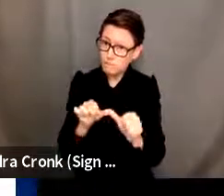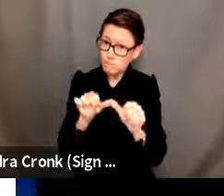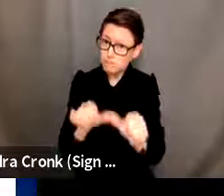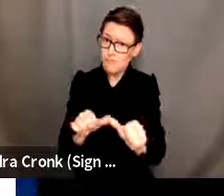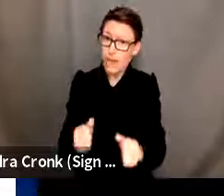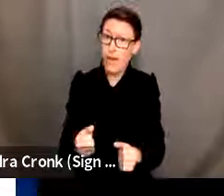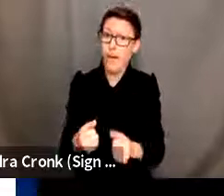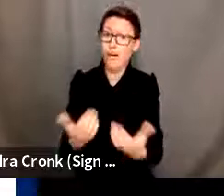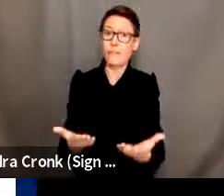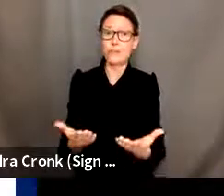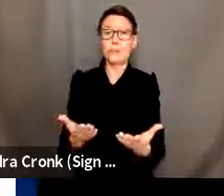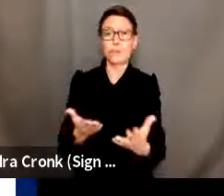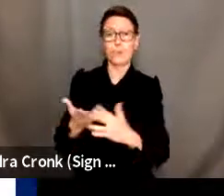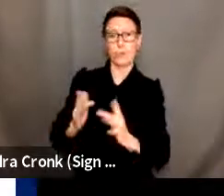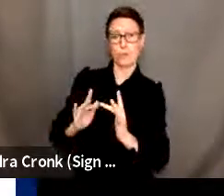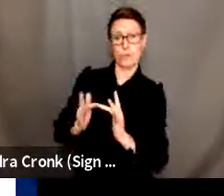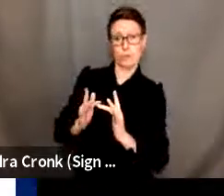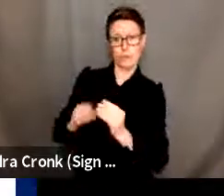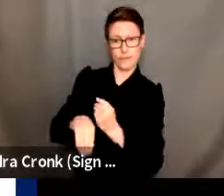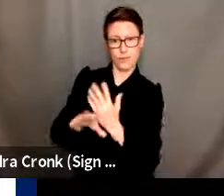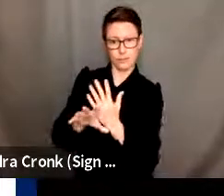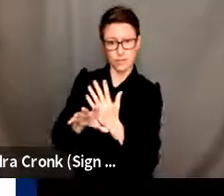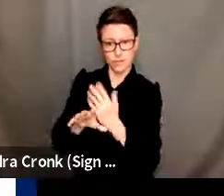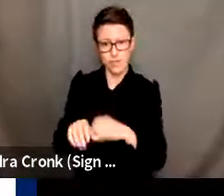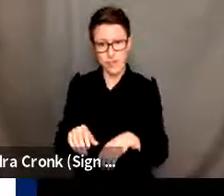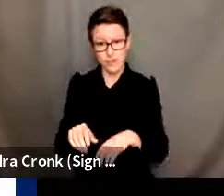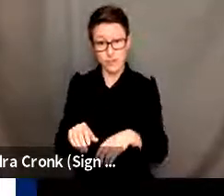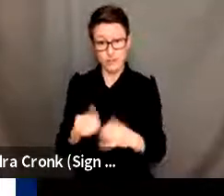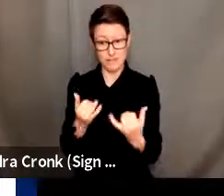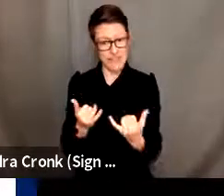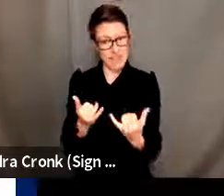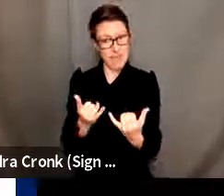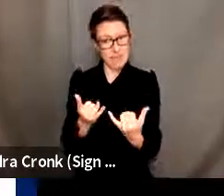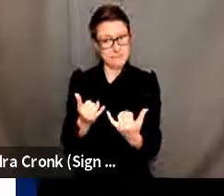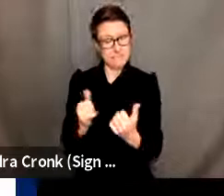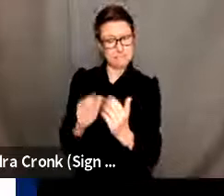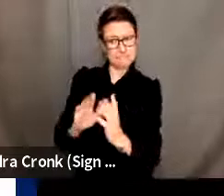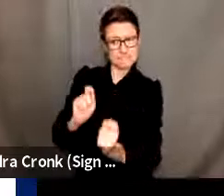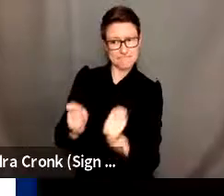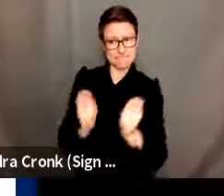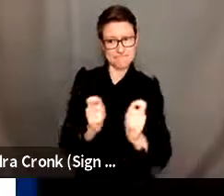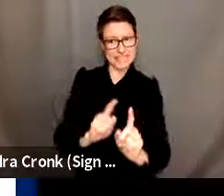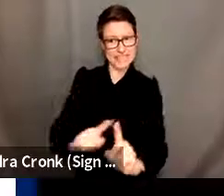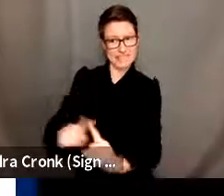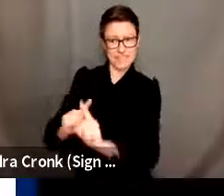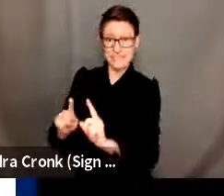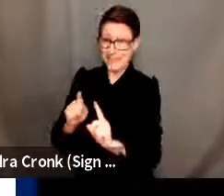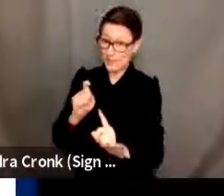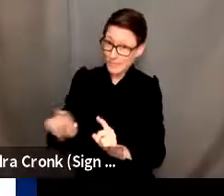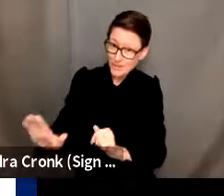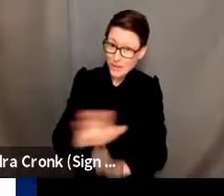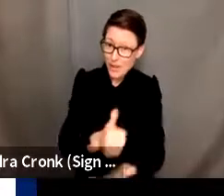And so we need a lot of help in some non-traditional ways at the SPCA right now to help us to accomplish these goals.